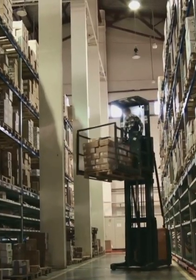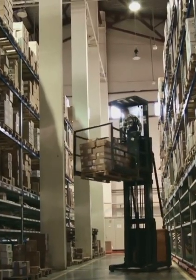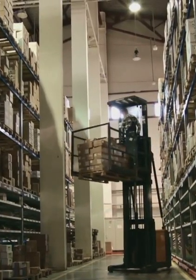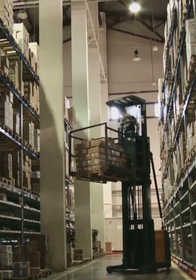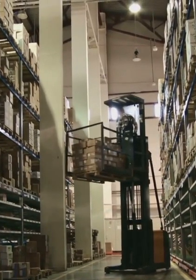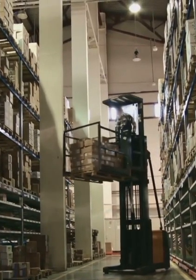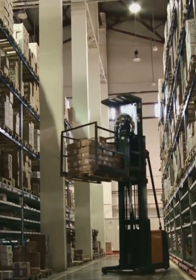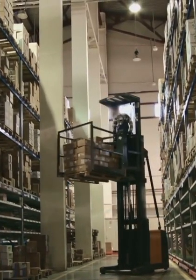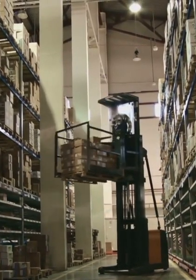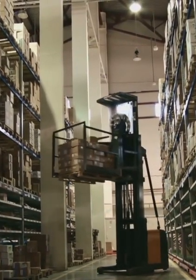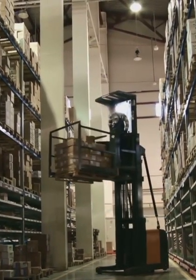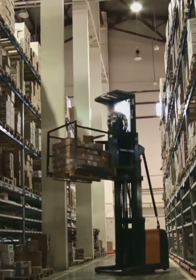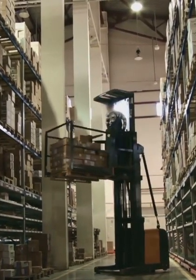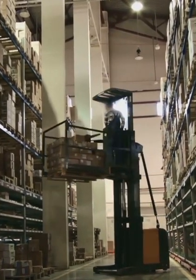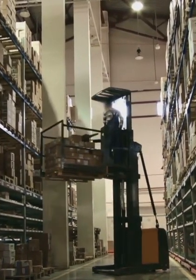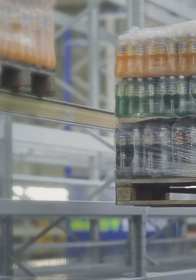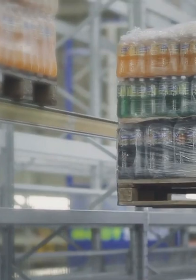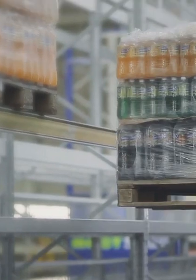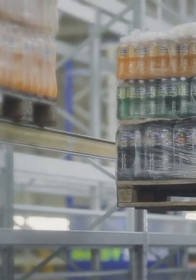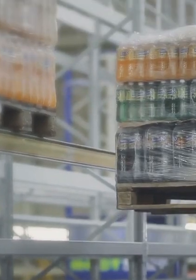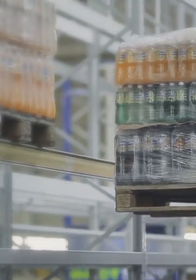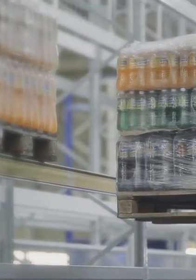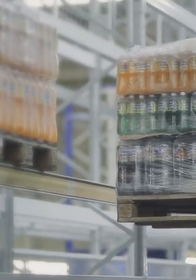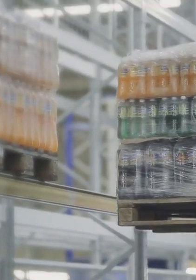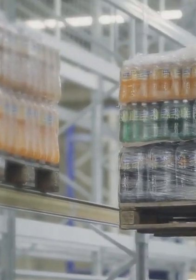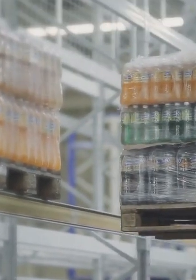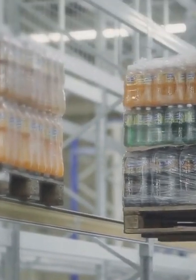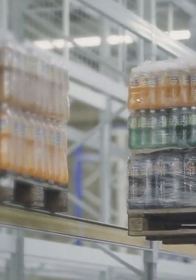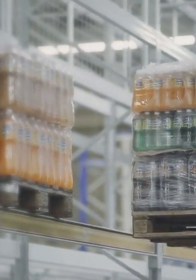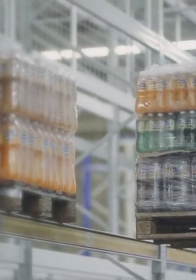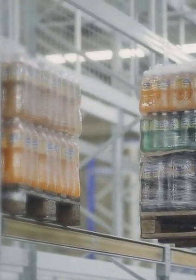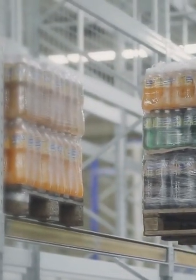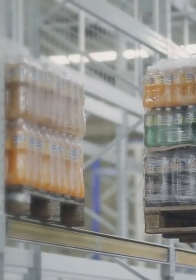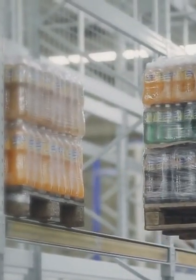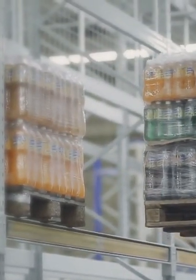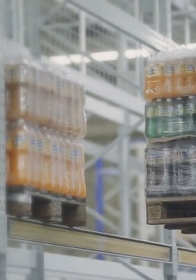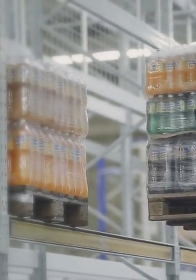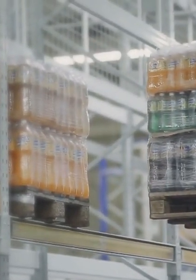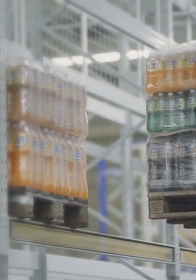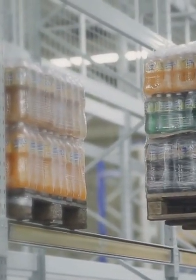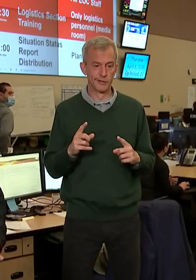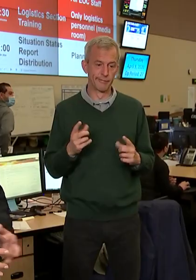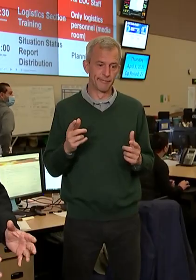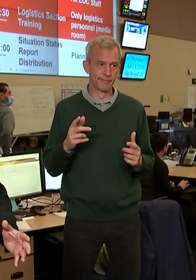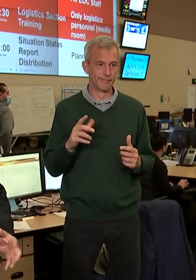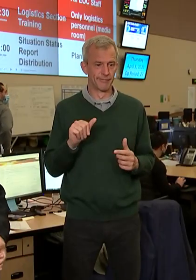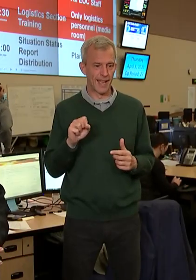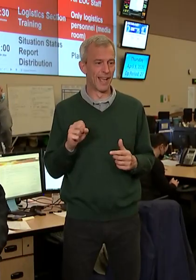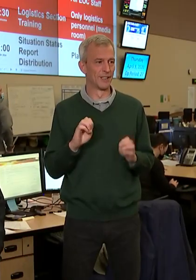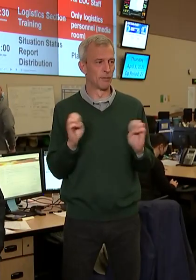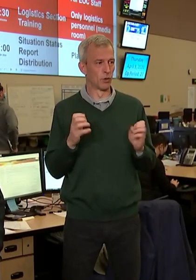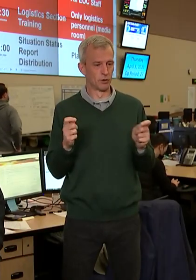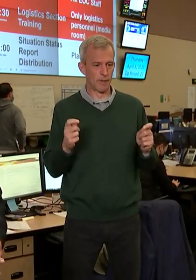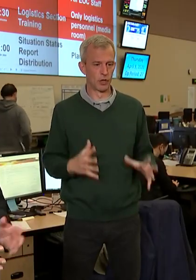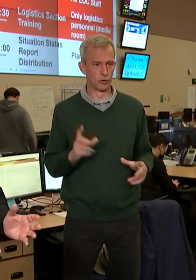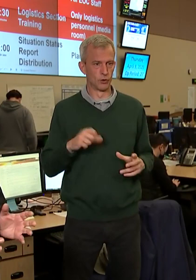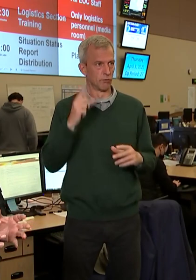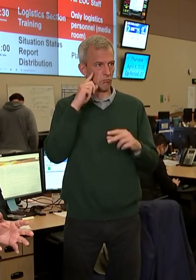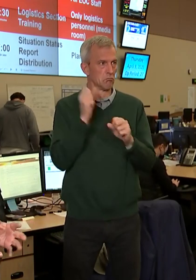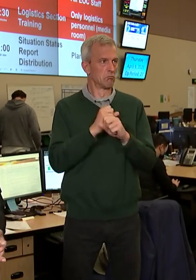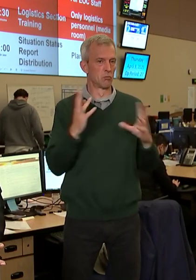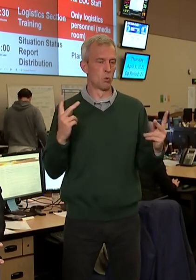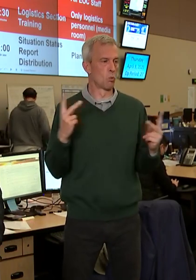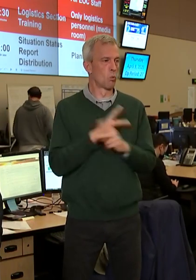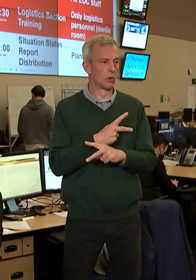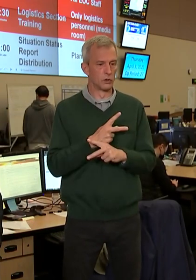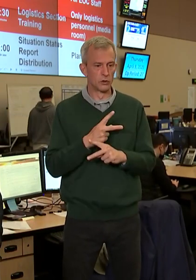to 4 months. Hopefully it's not gonna go that far, but as an emergency manager, you look at the worst case scenario, but